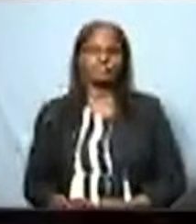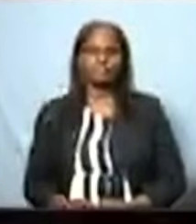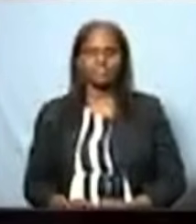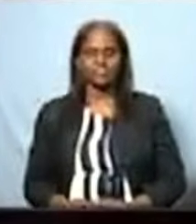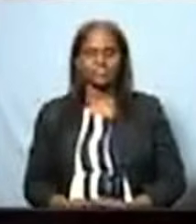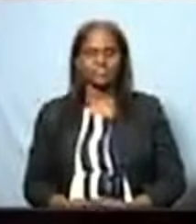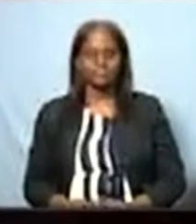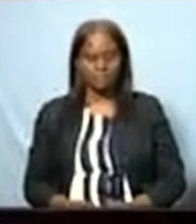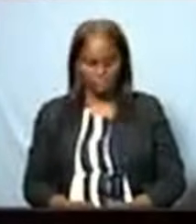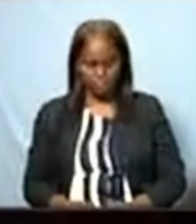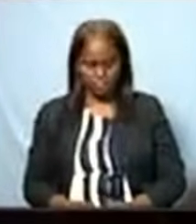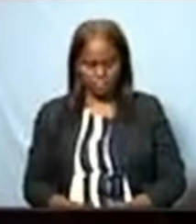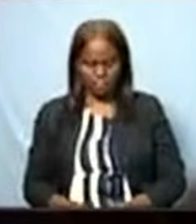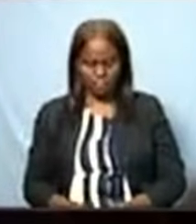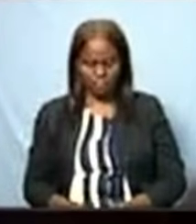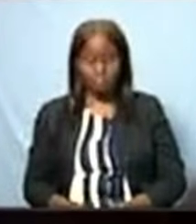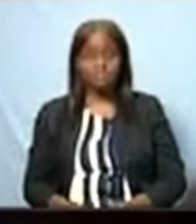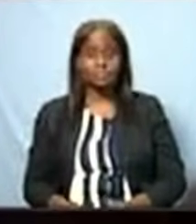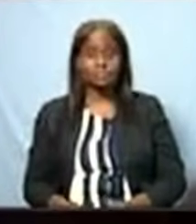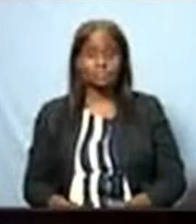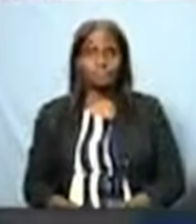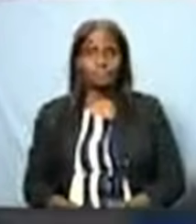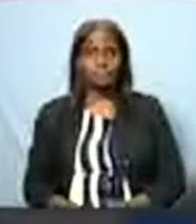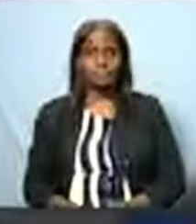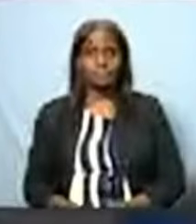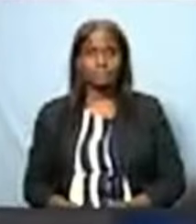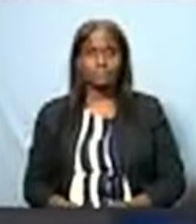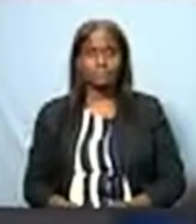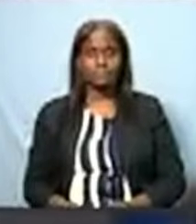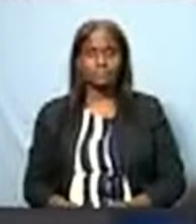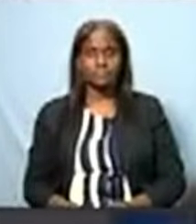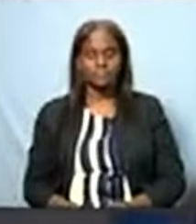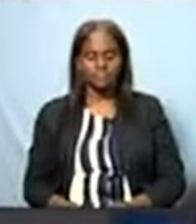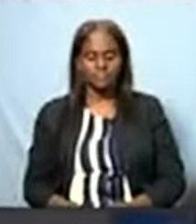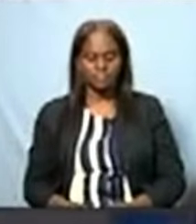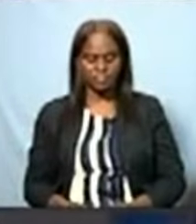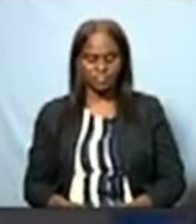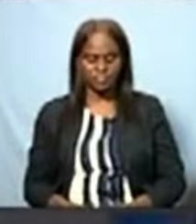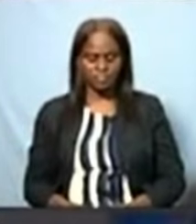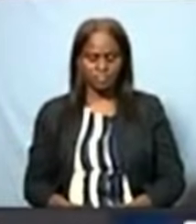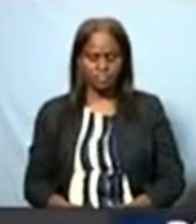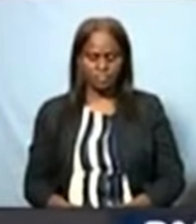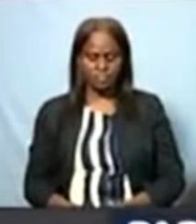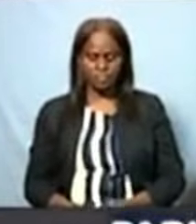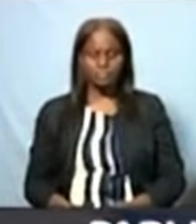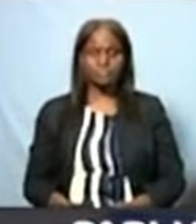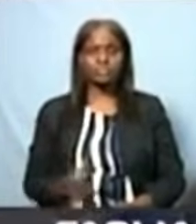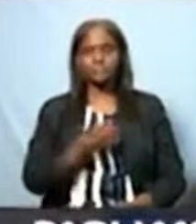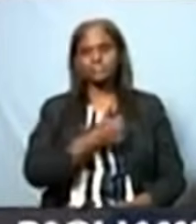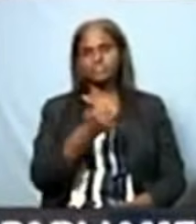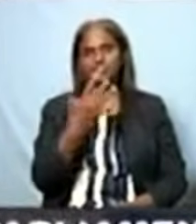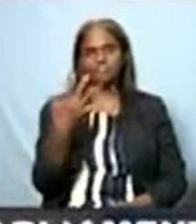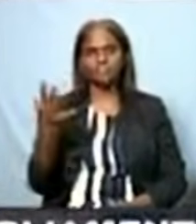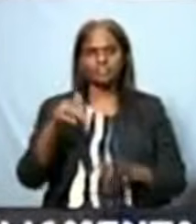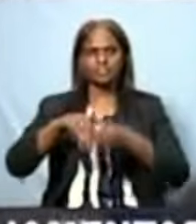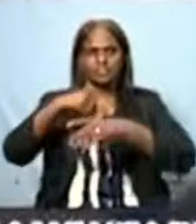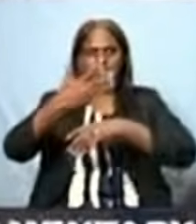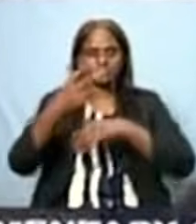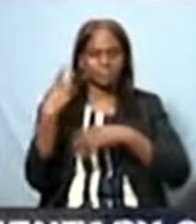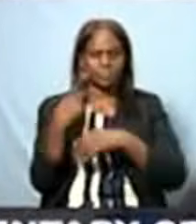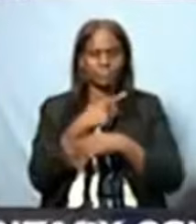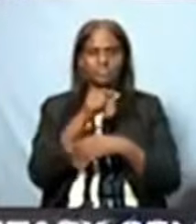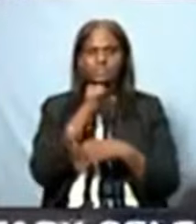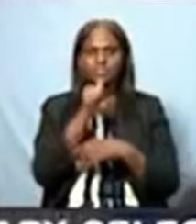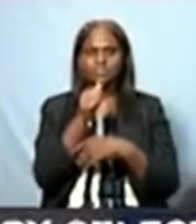Witness, you are guided. The bill is rightfully before Parliament. okay. Anything outside Parliament does